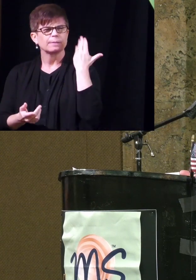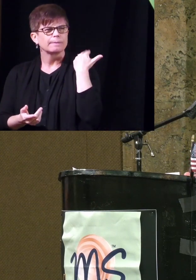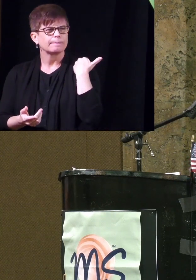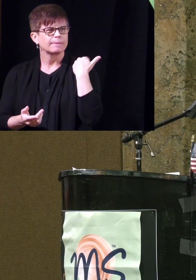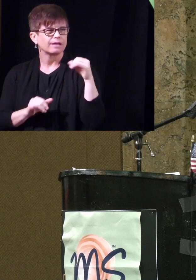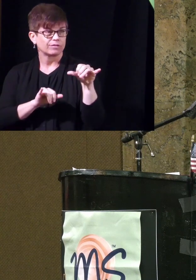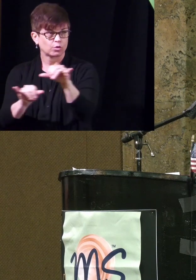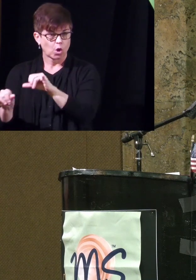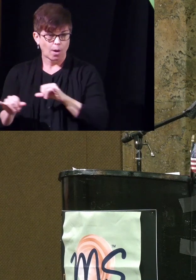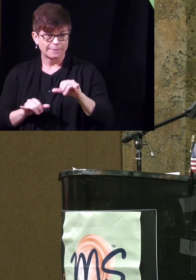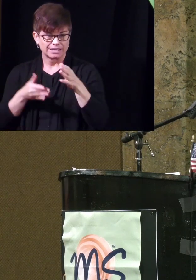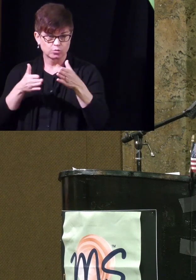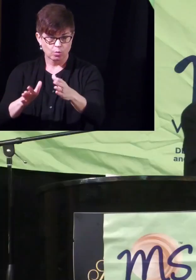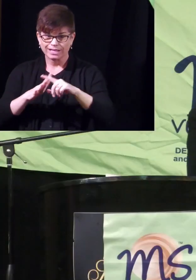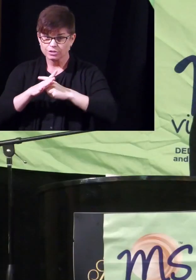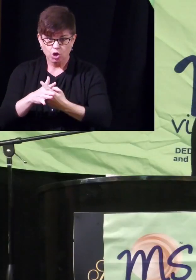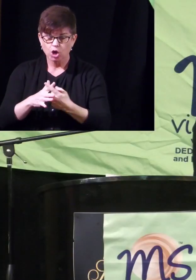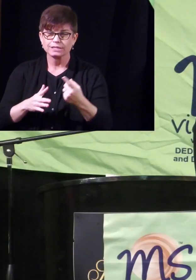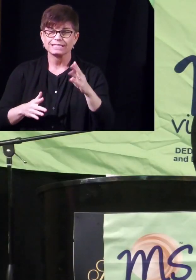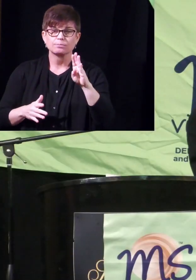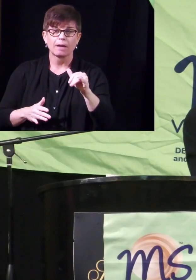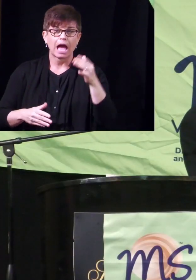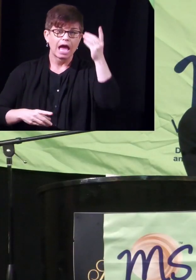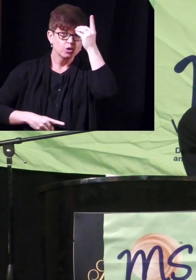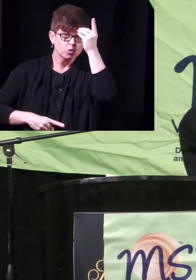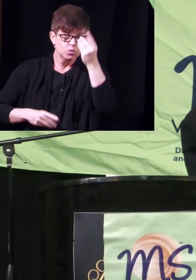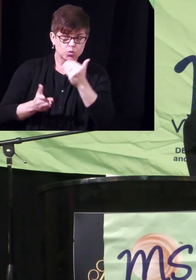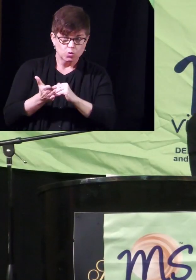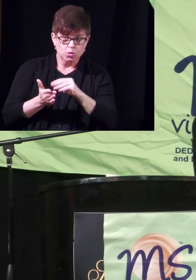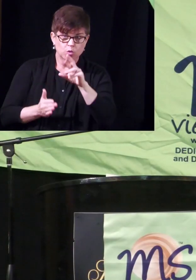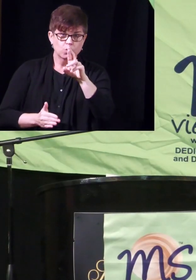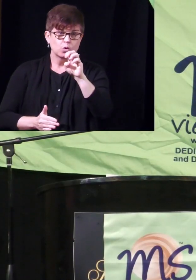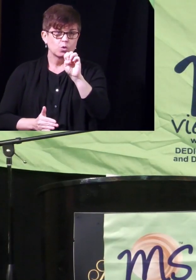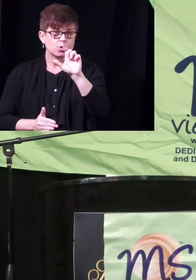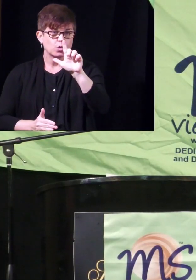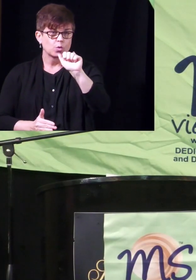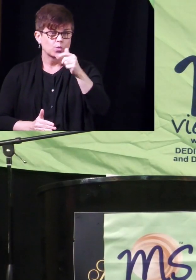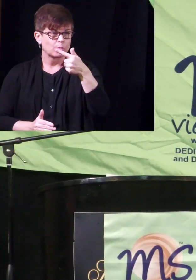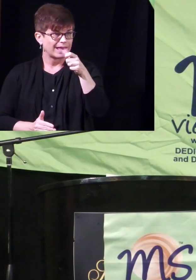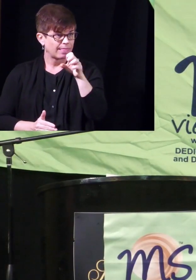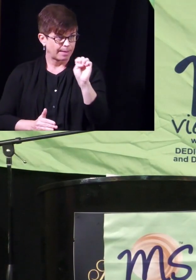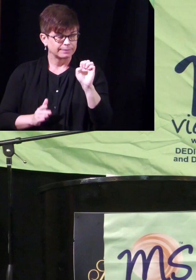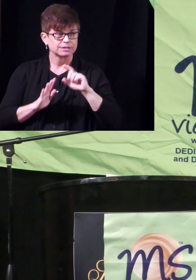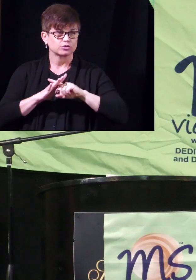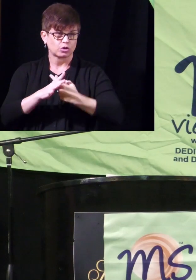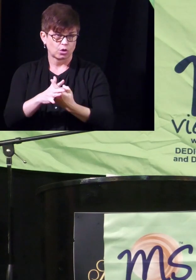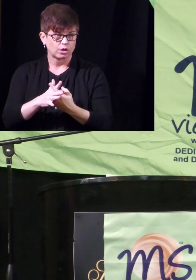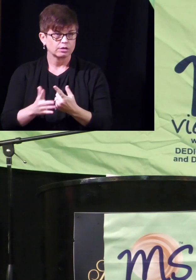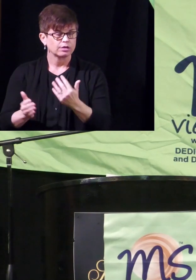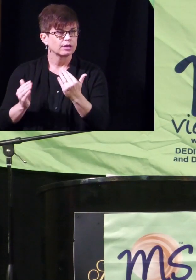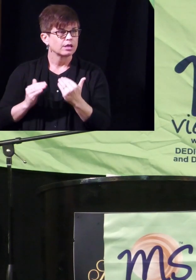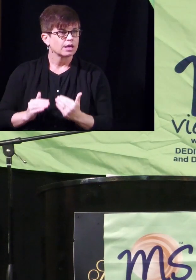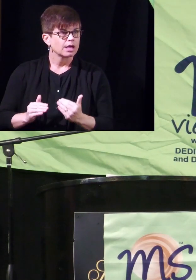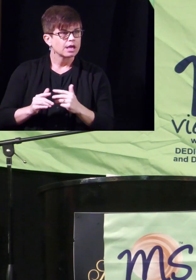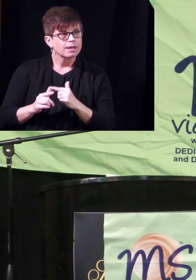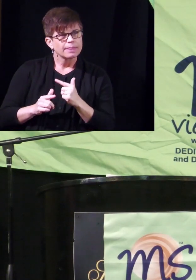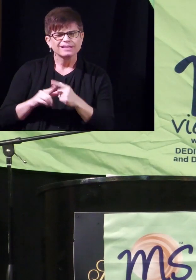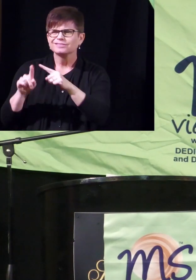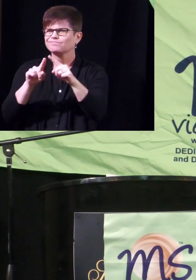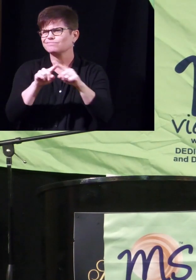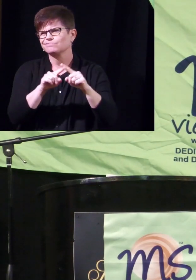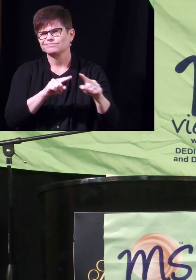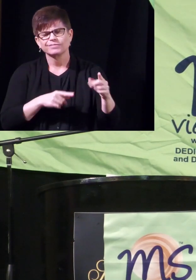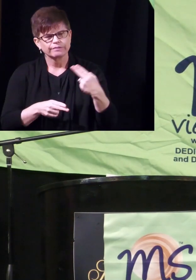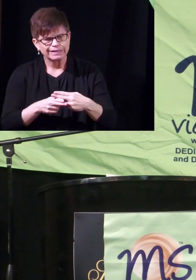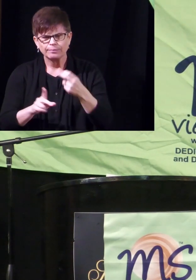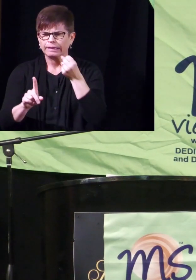that MS starts is by relapses. 80 to 90% of people start out with a relapse, which has many different names: an